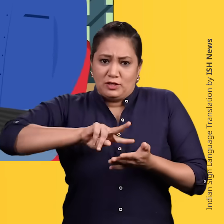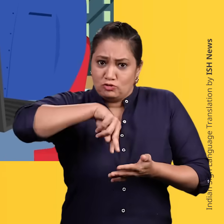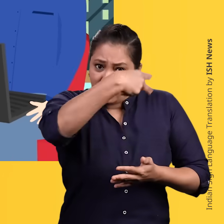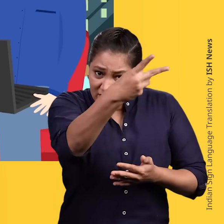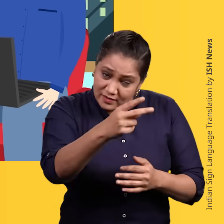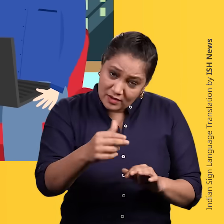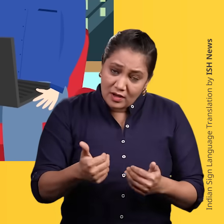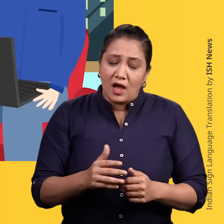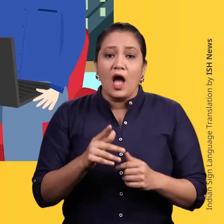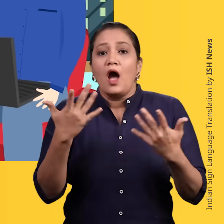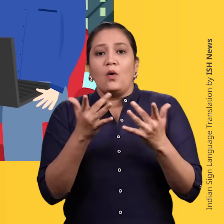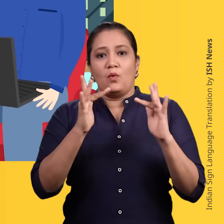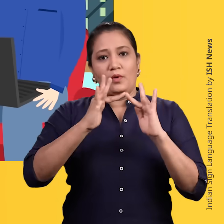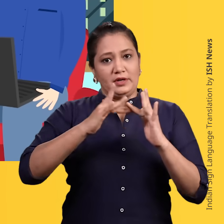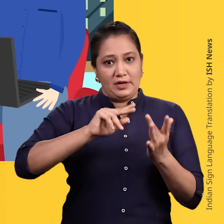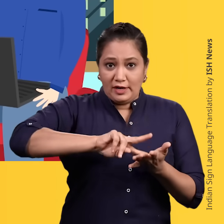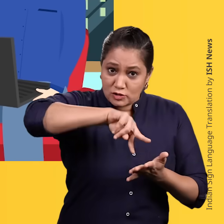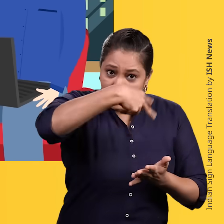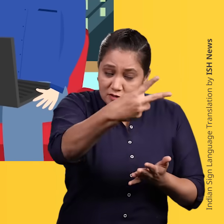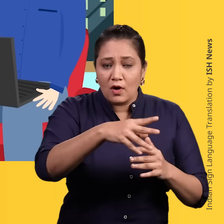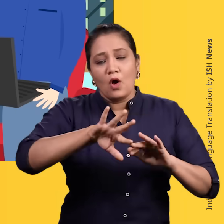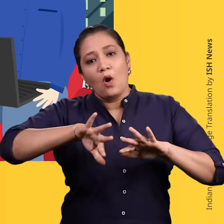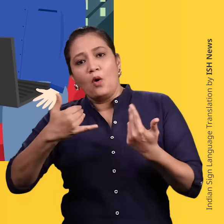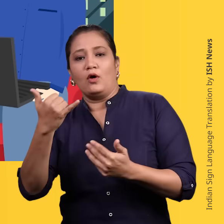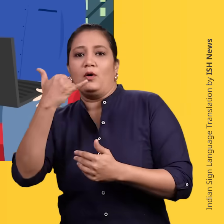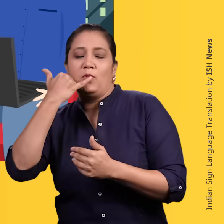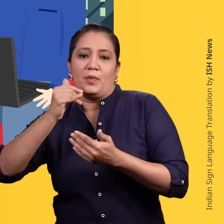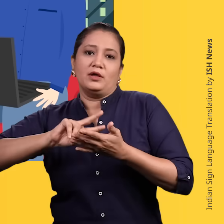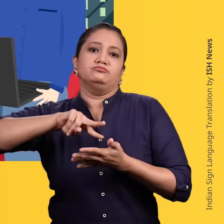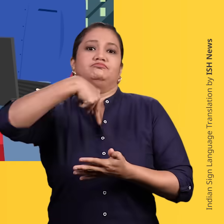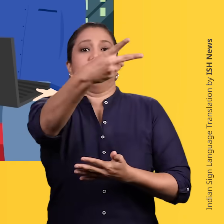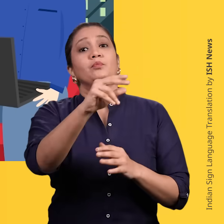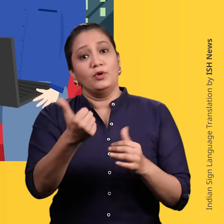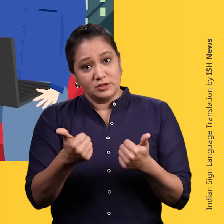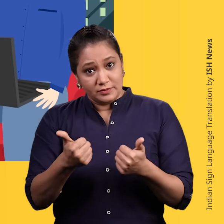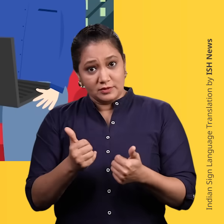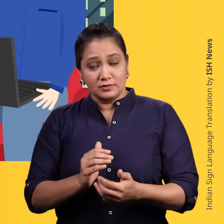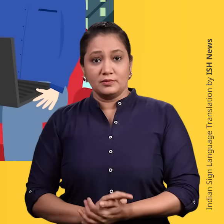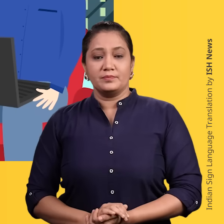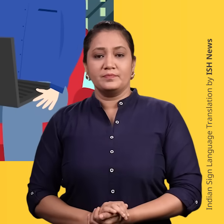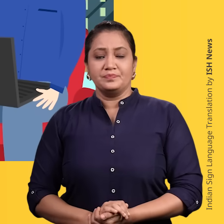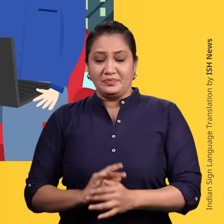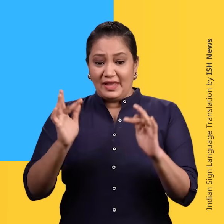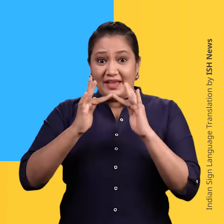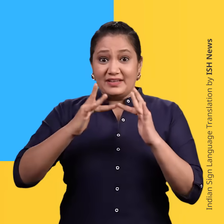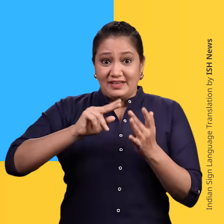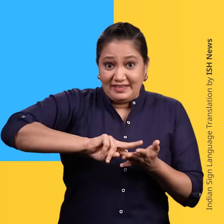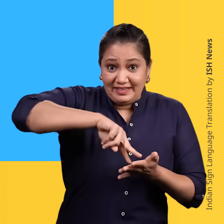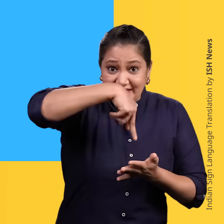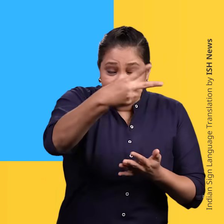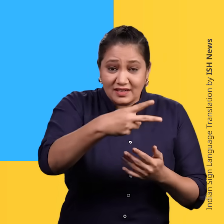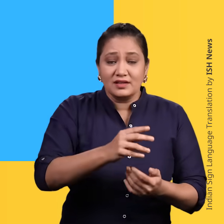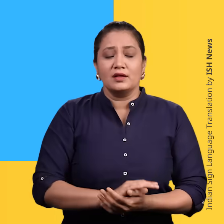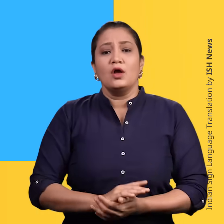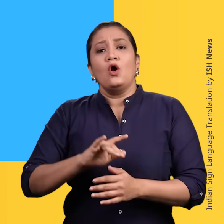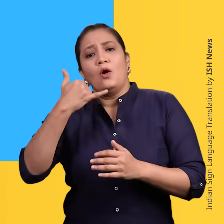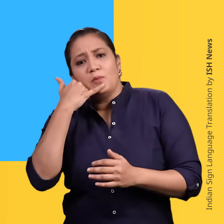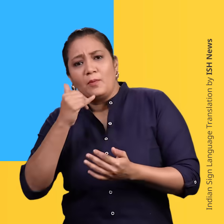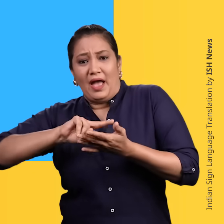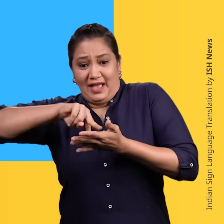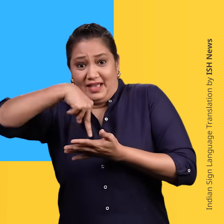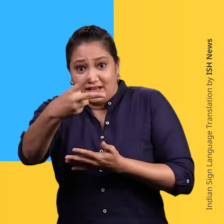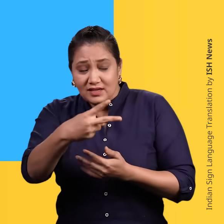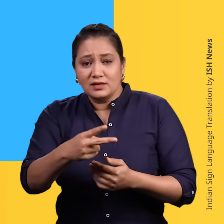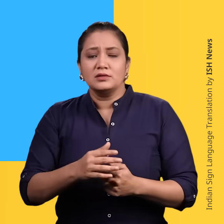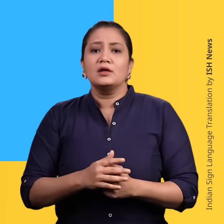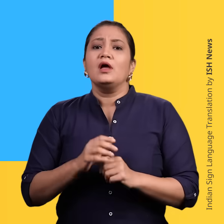either transfer the money through internet banking or mobile banking. Internet banking or